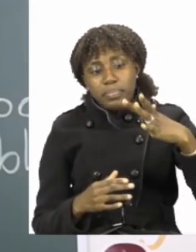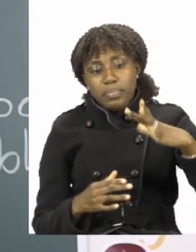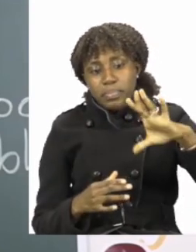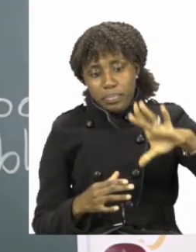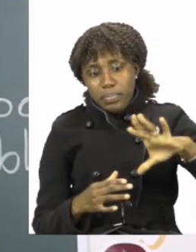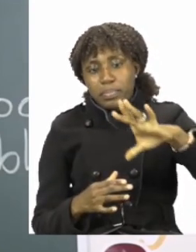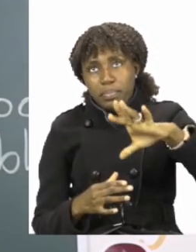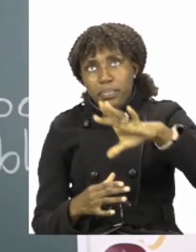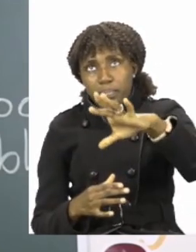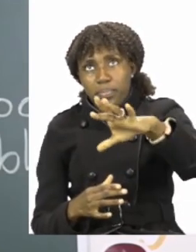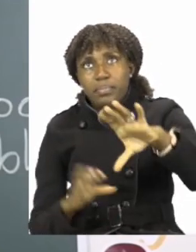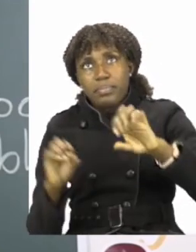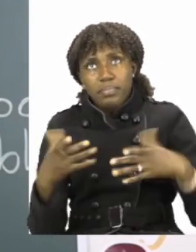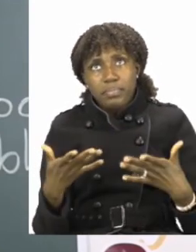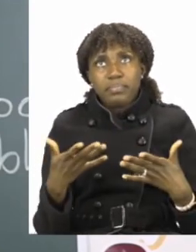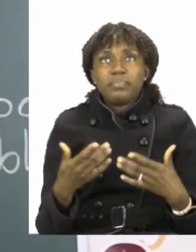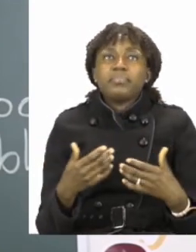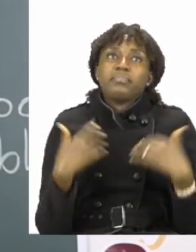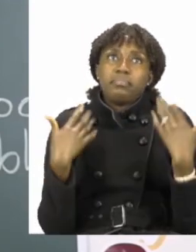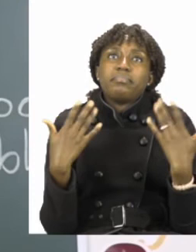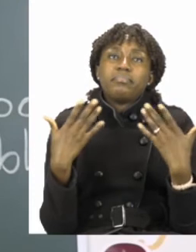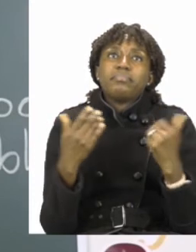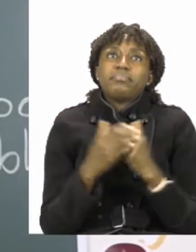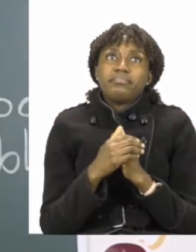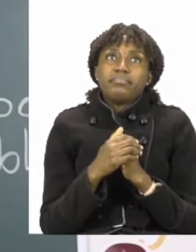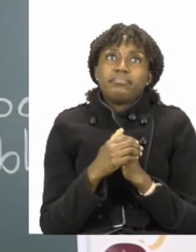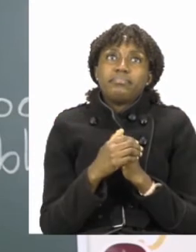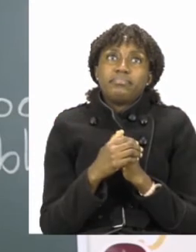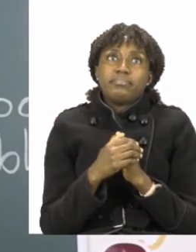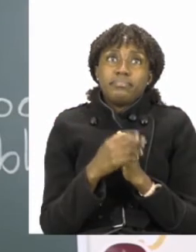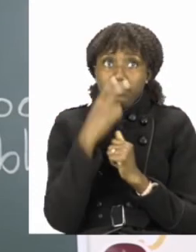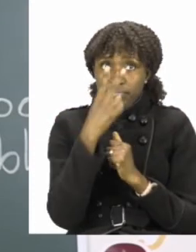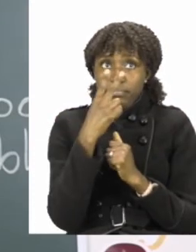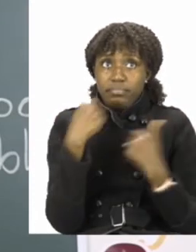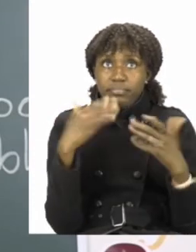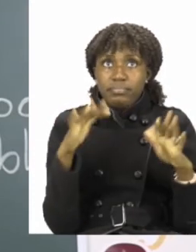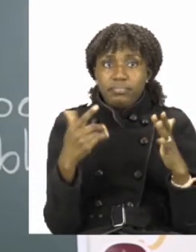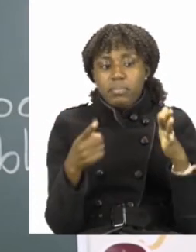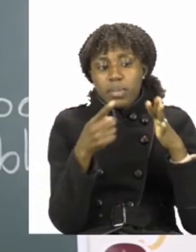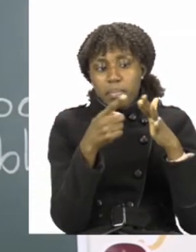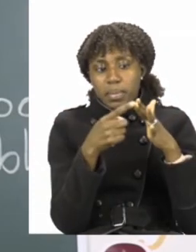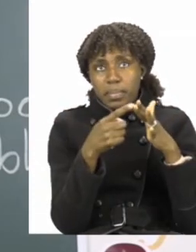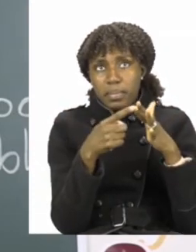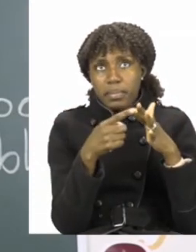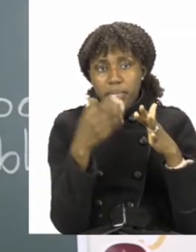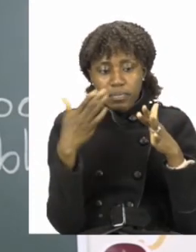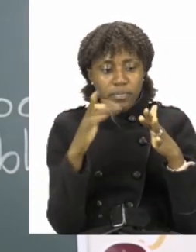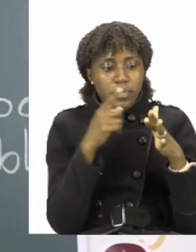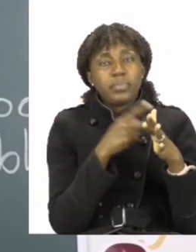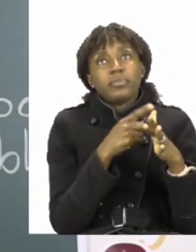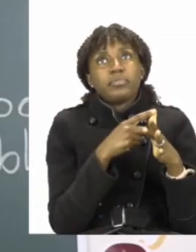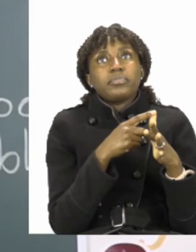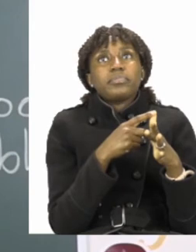our hand span. So again, we start at the tip of our middle finger and move all the